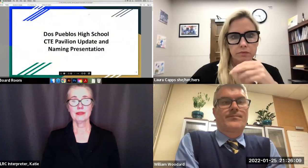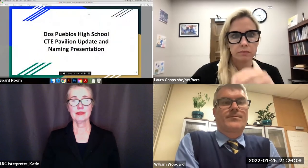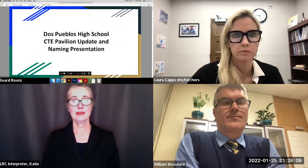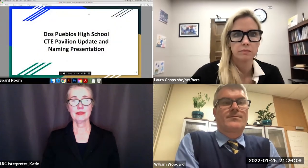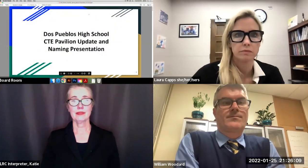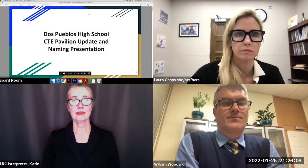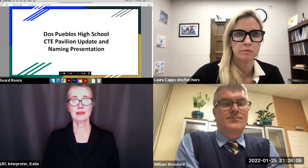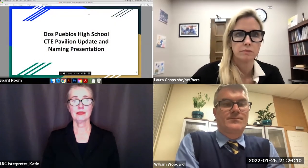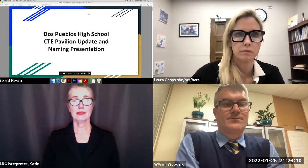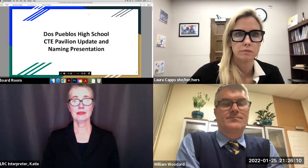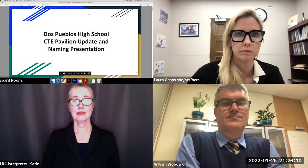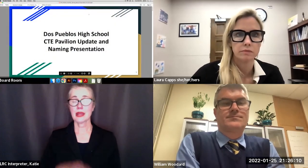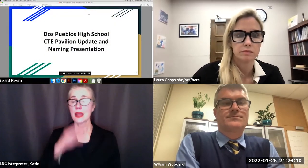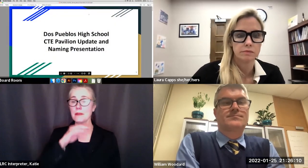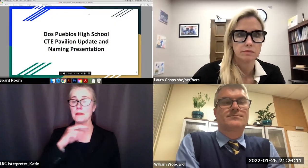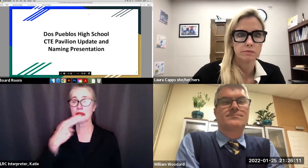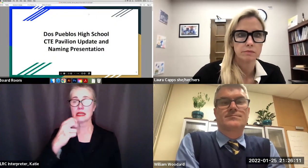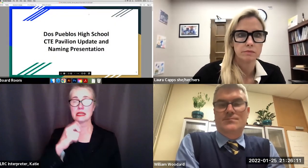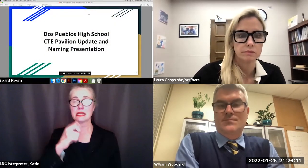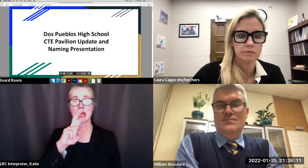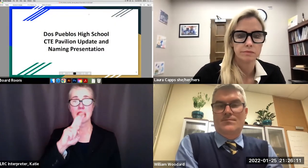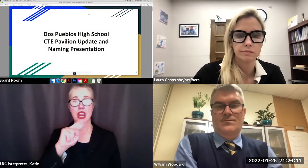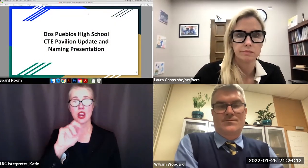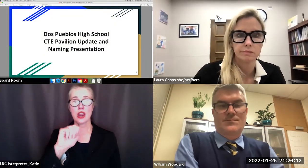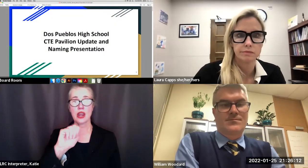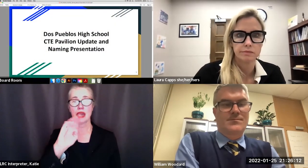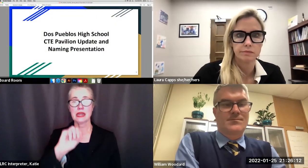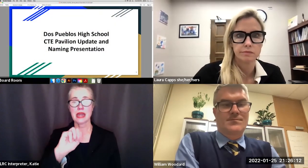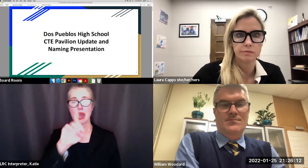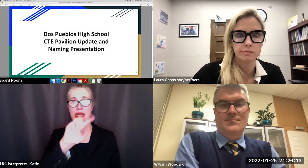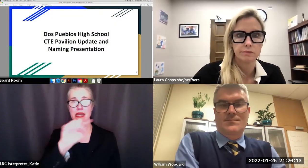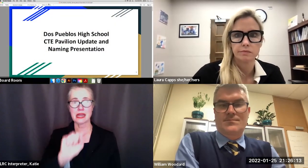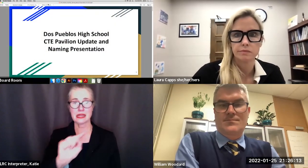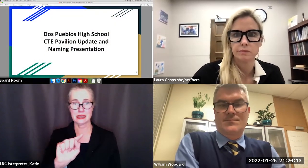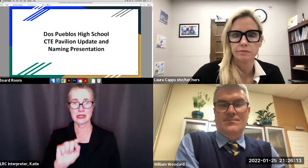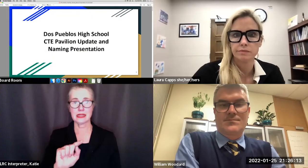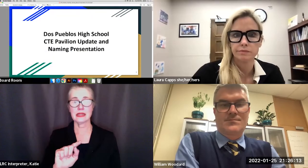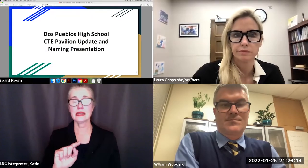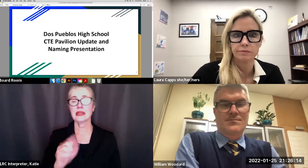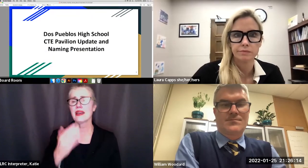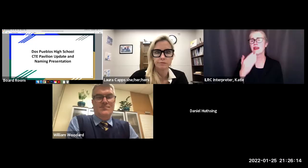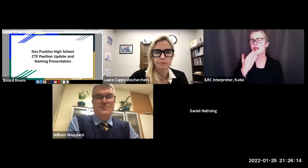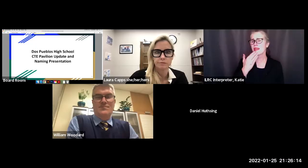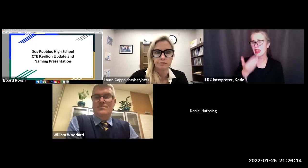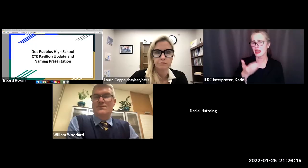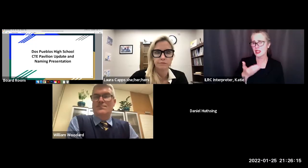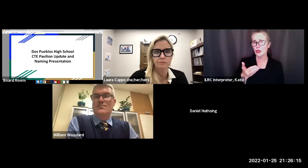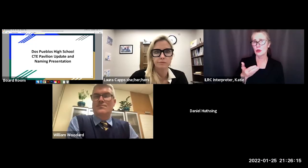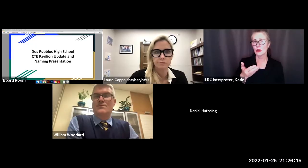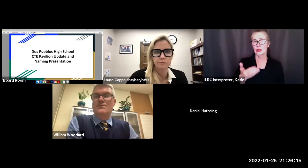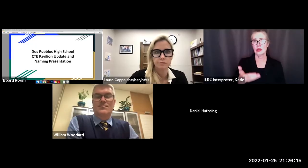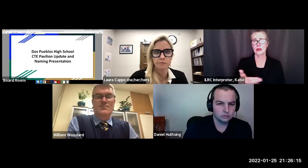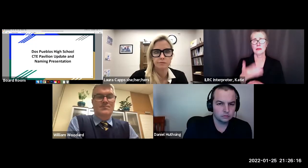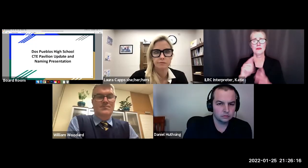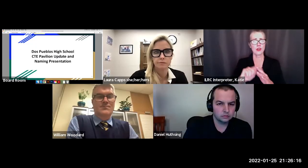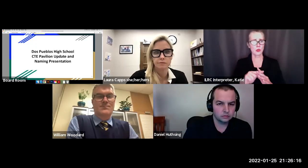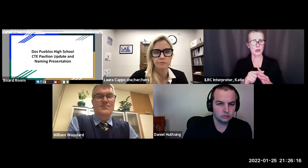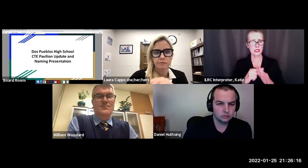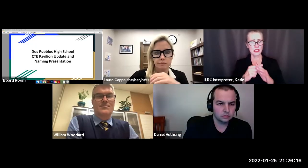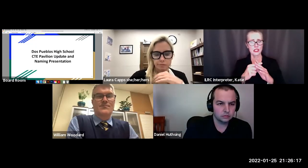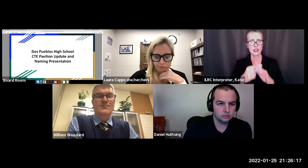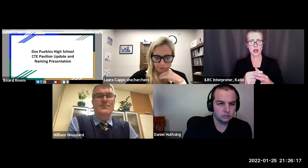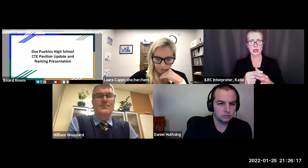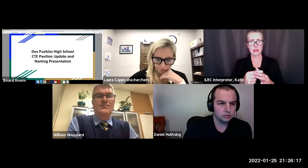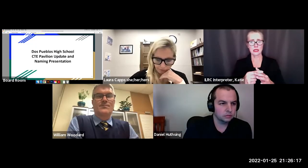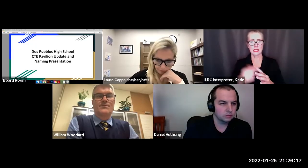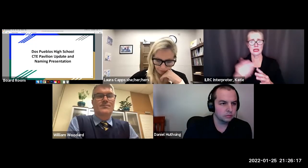okay miss hernandez yes thank thank you board members um before we get started i just want to